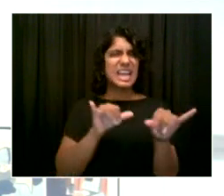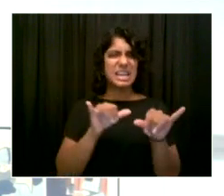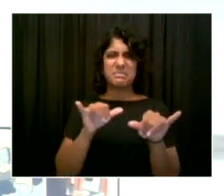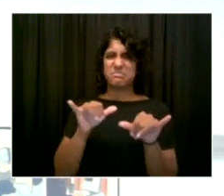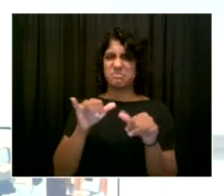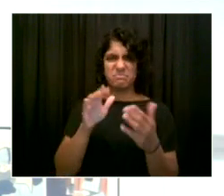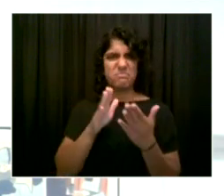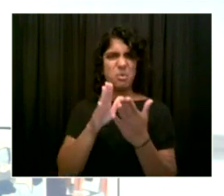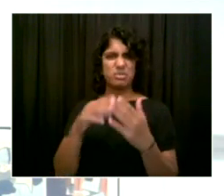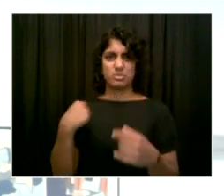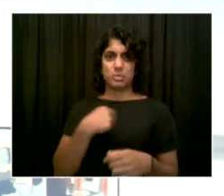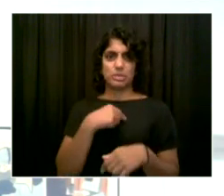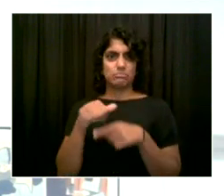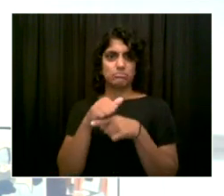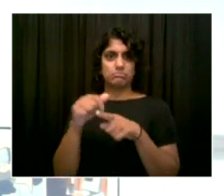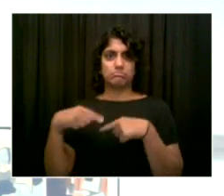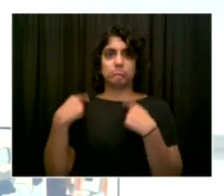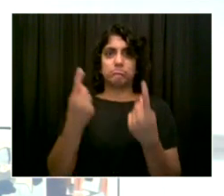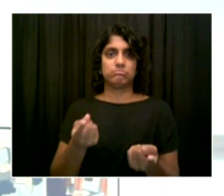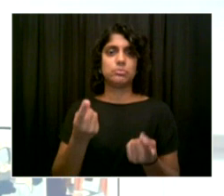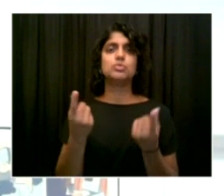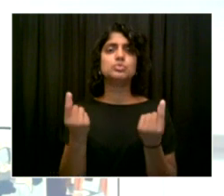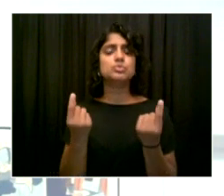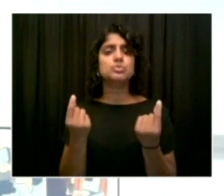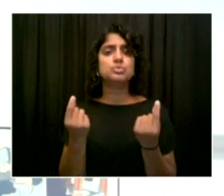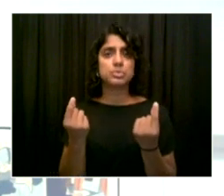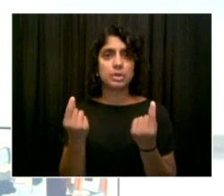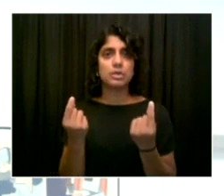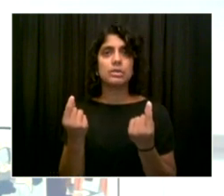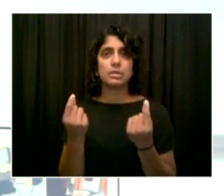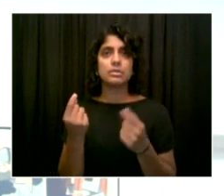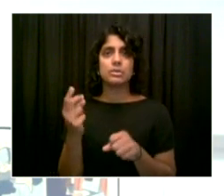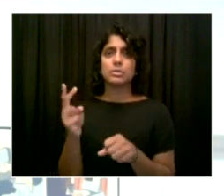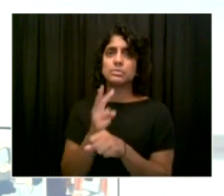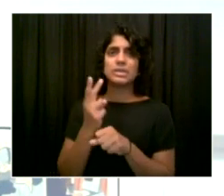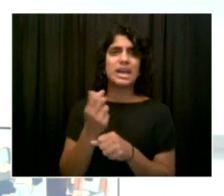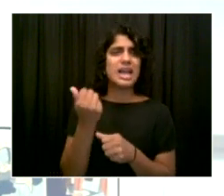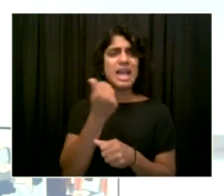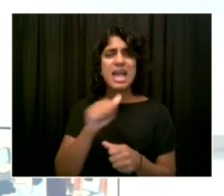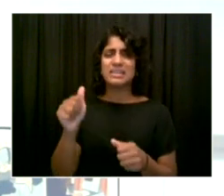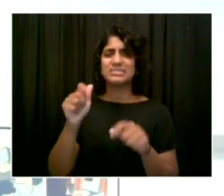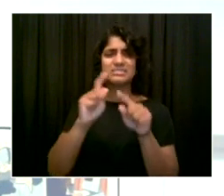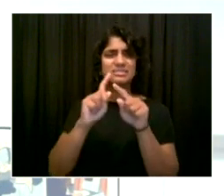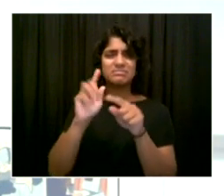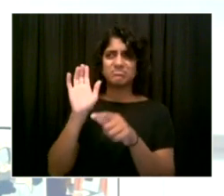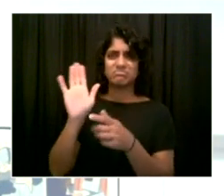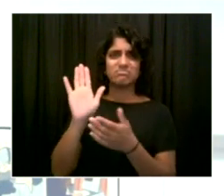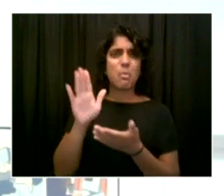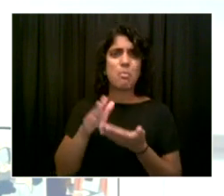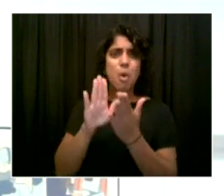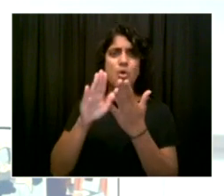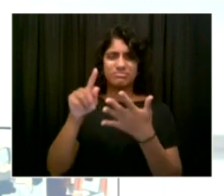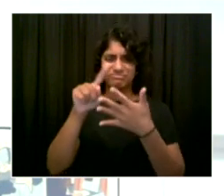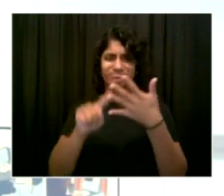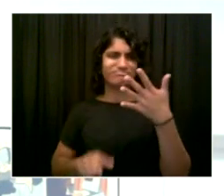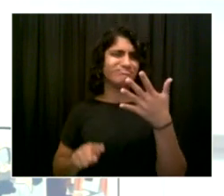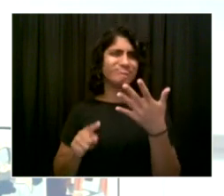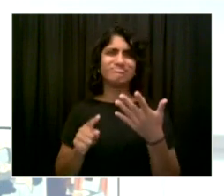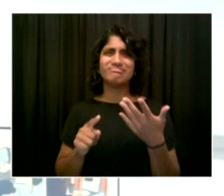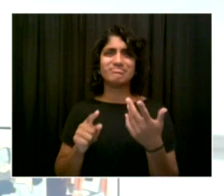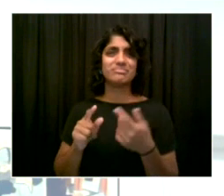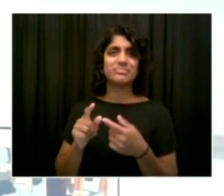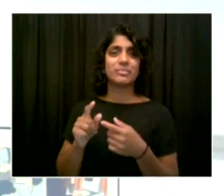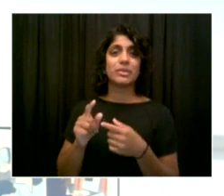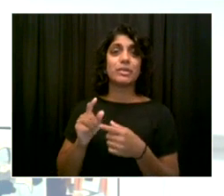is to use all of the tools that we have in our toolbox. And so we're going to be reviewing the new guidance carefully, discussing